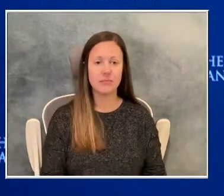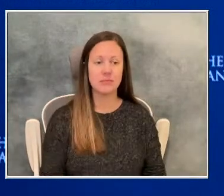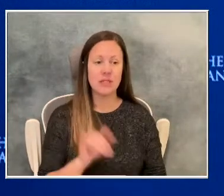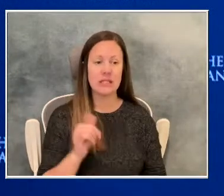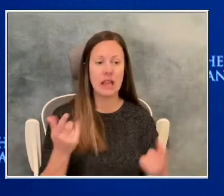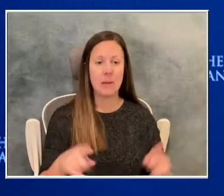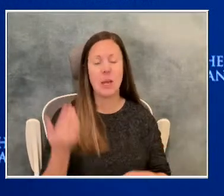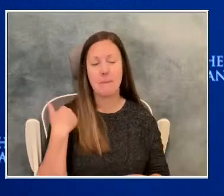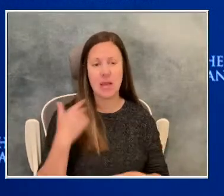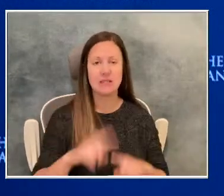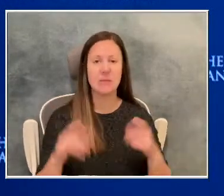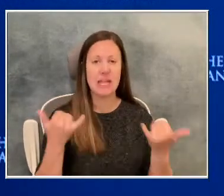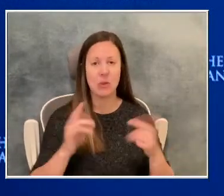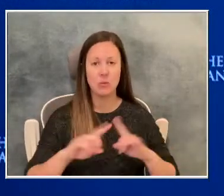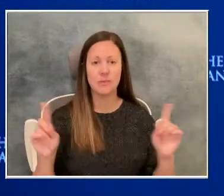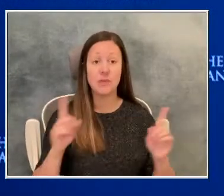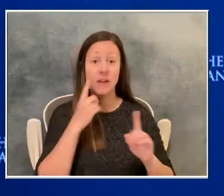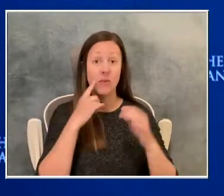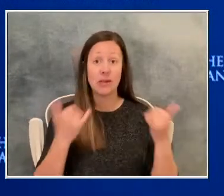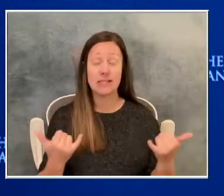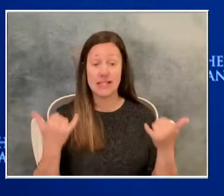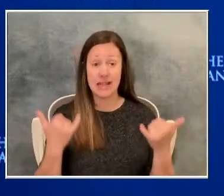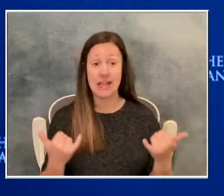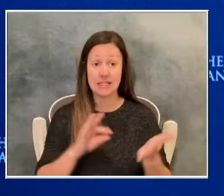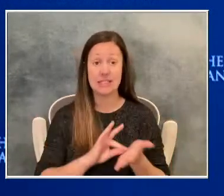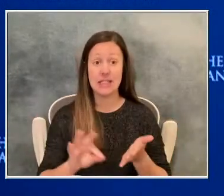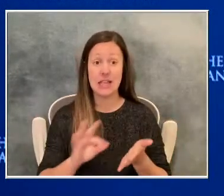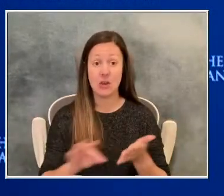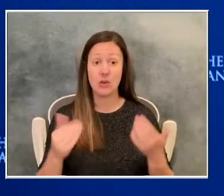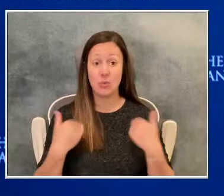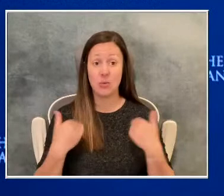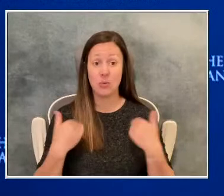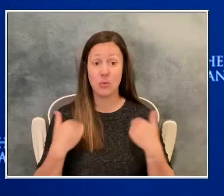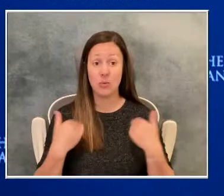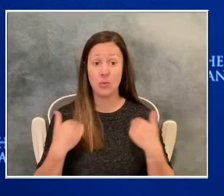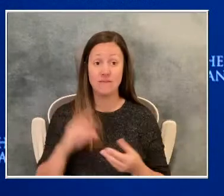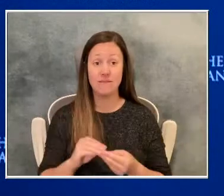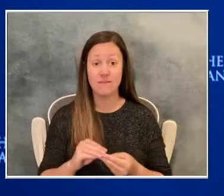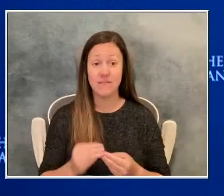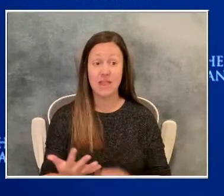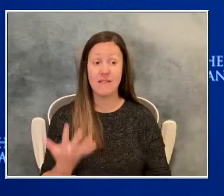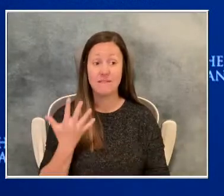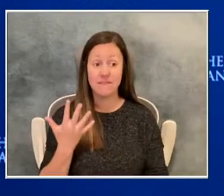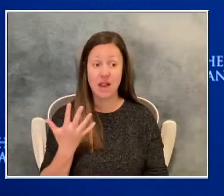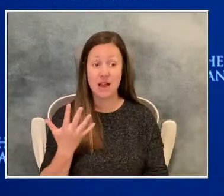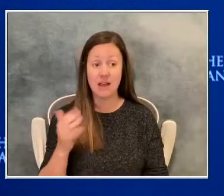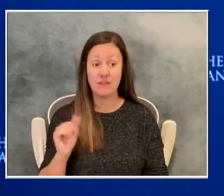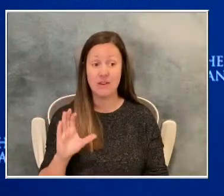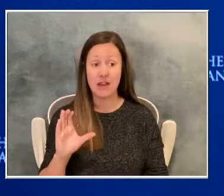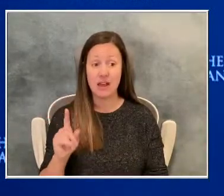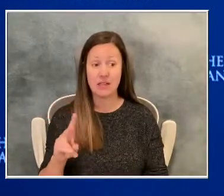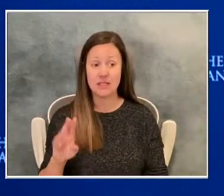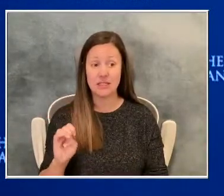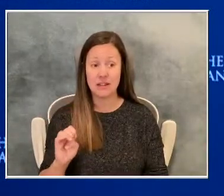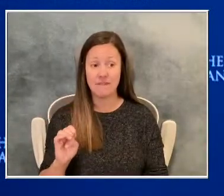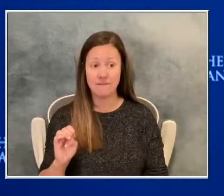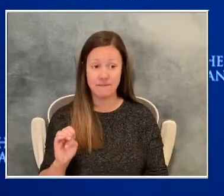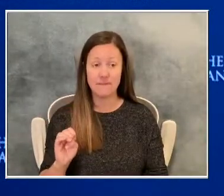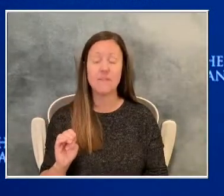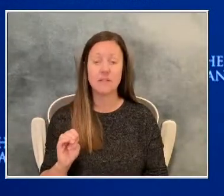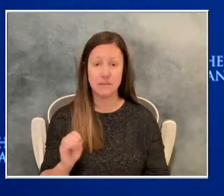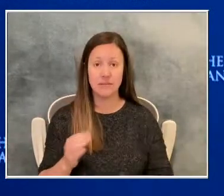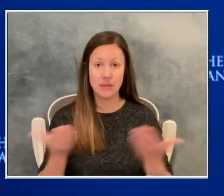well. So for today's count, we have a total of 5 active COVID cases in the health system in the hospital